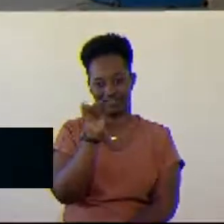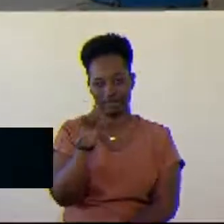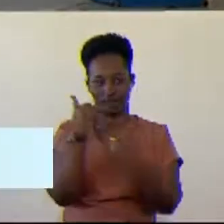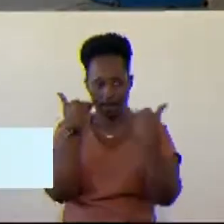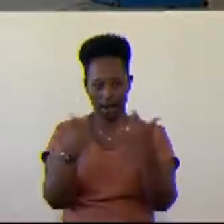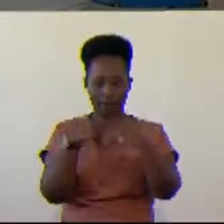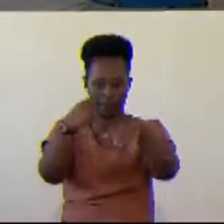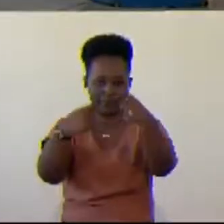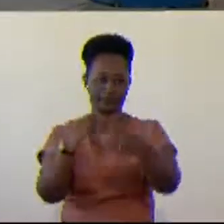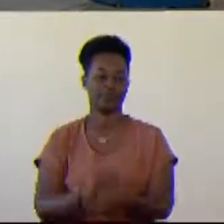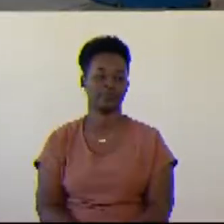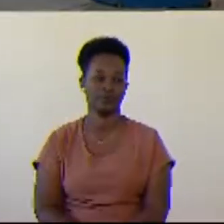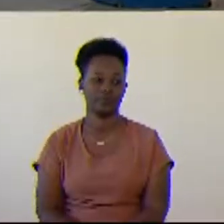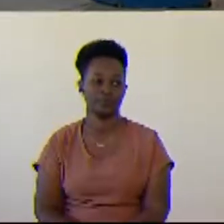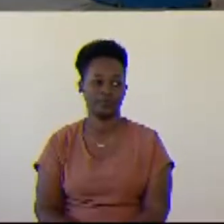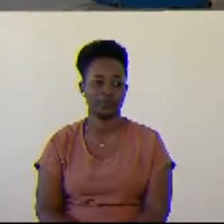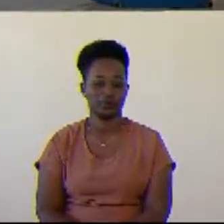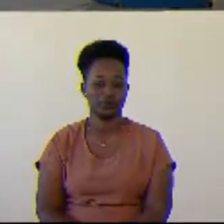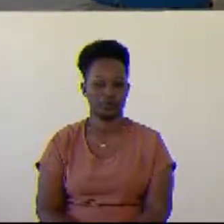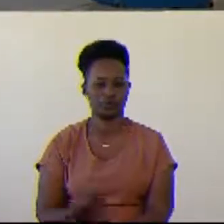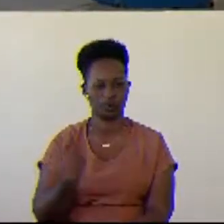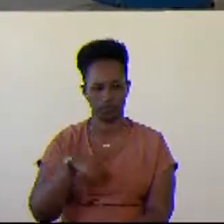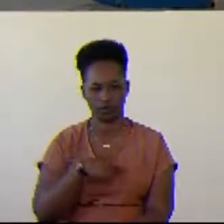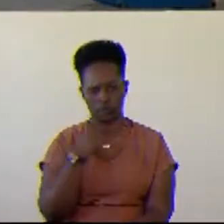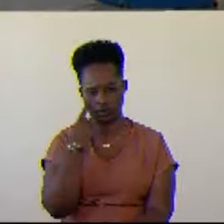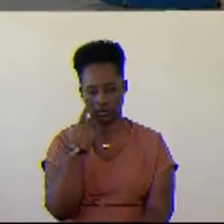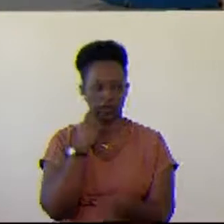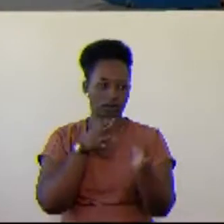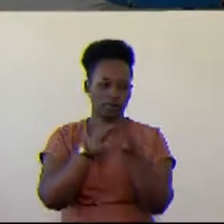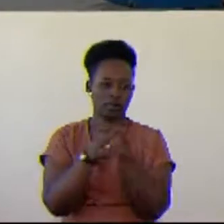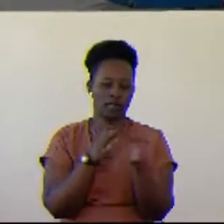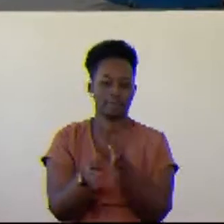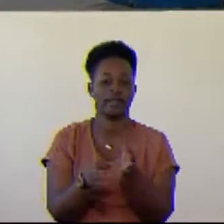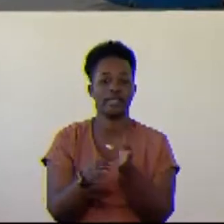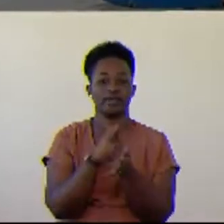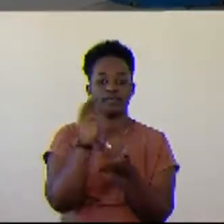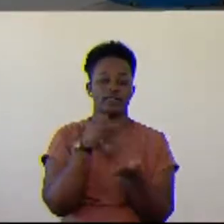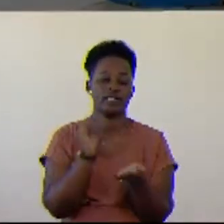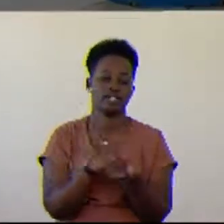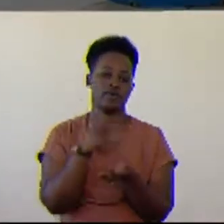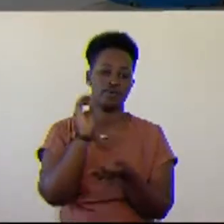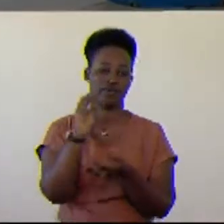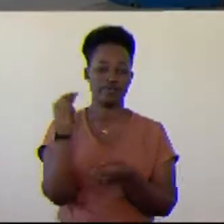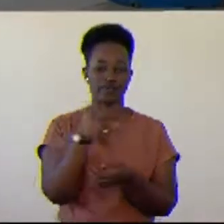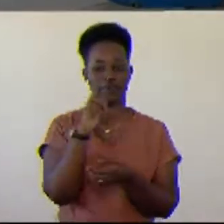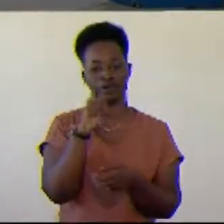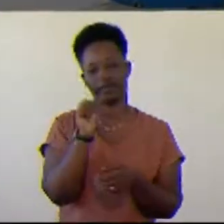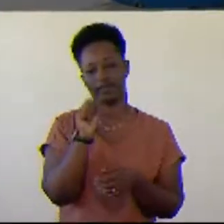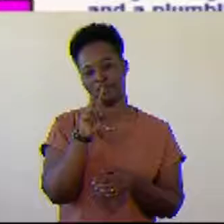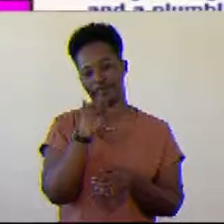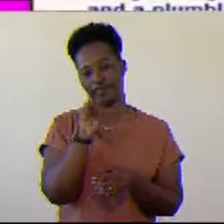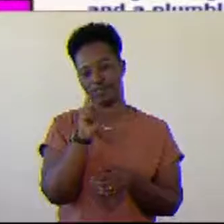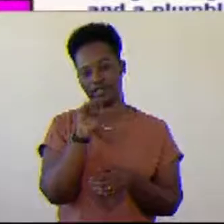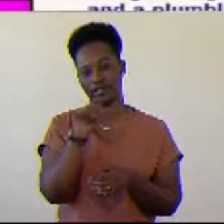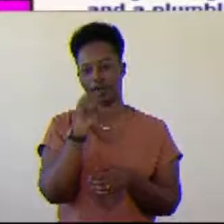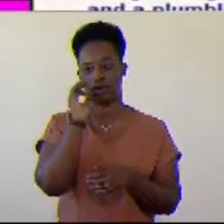we have seen how to determine center of gravity of regular objects. And so now we want to look at